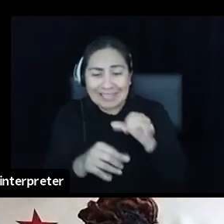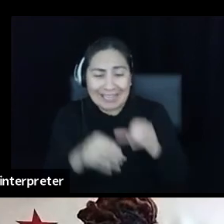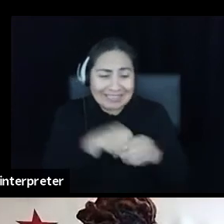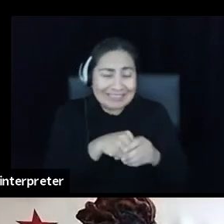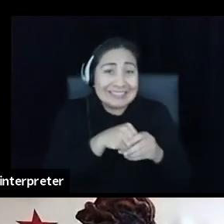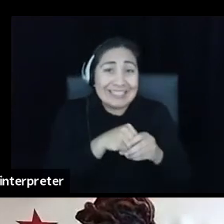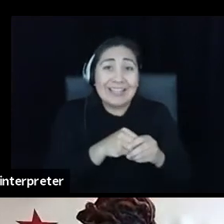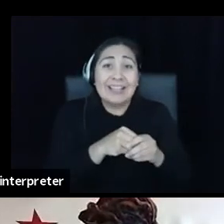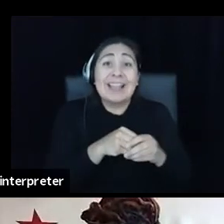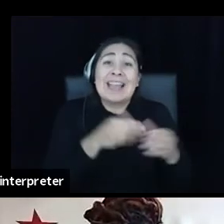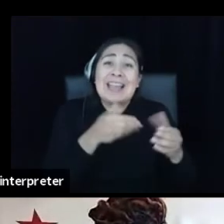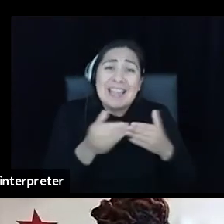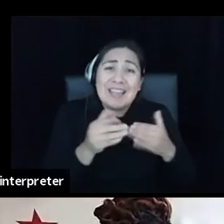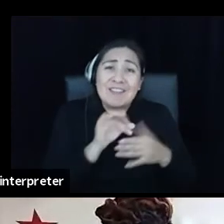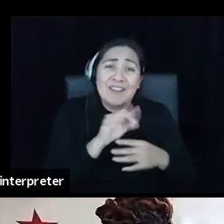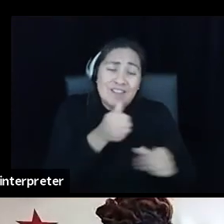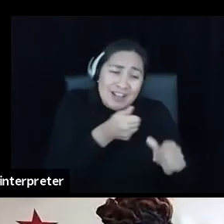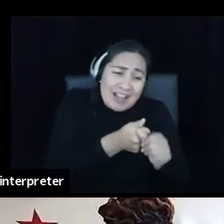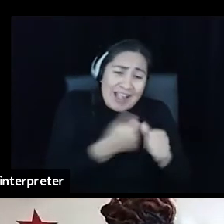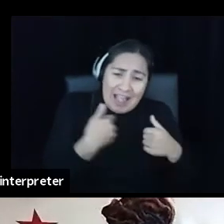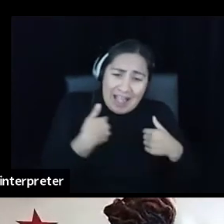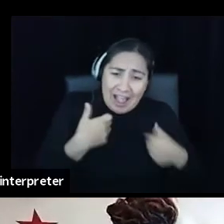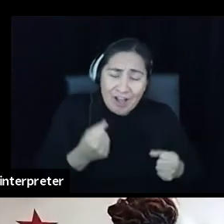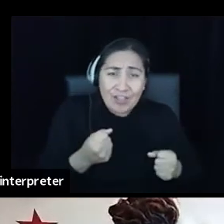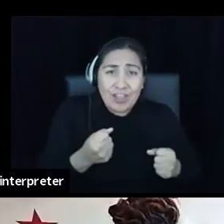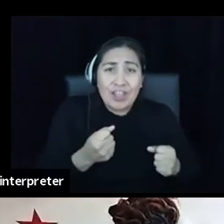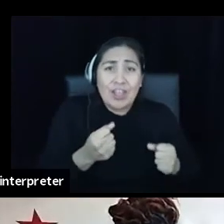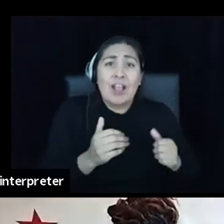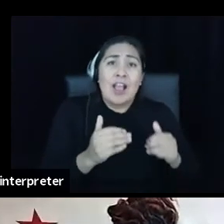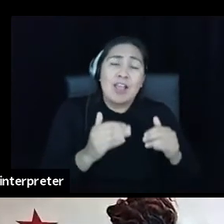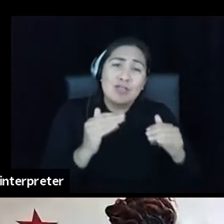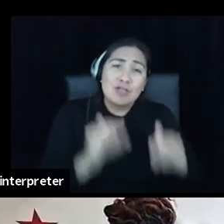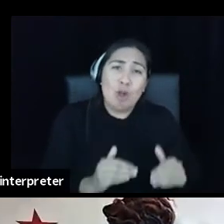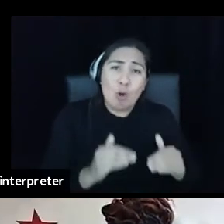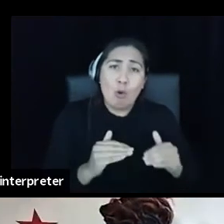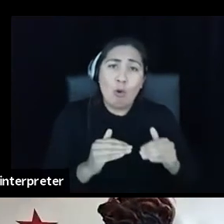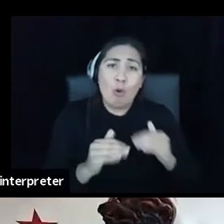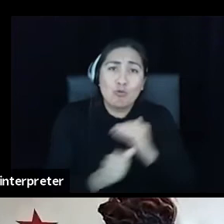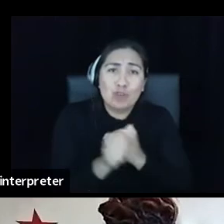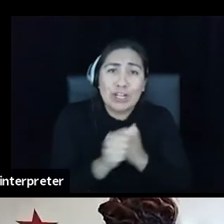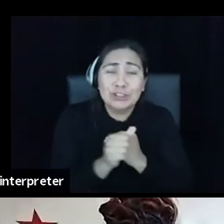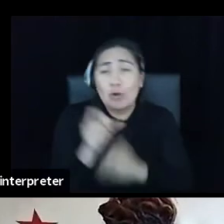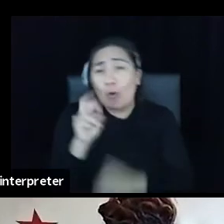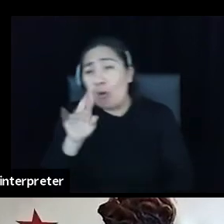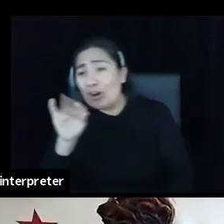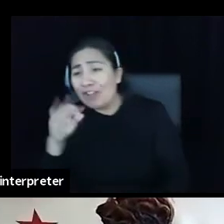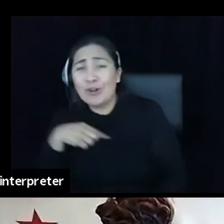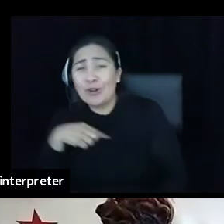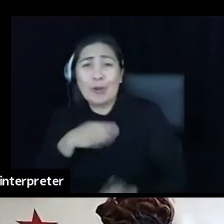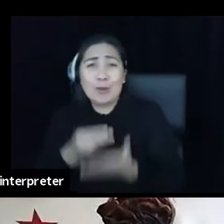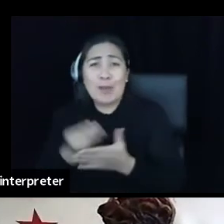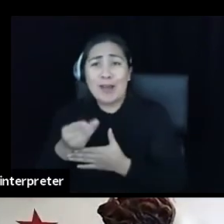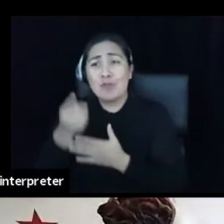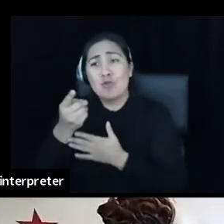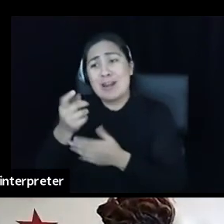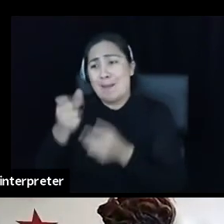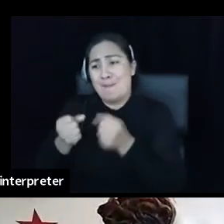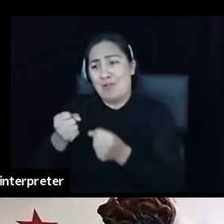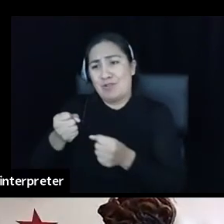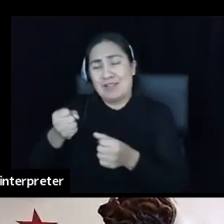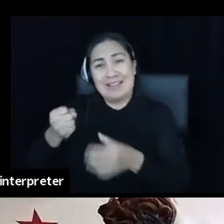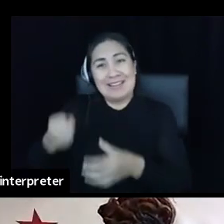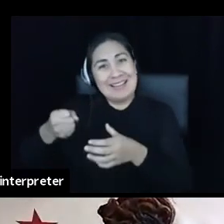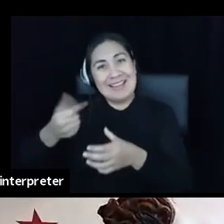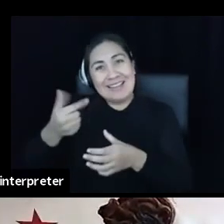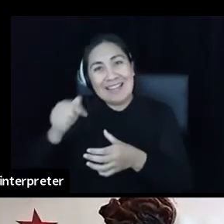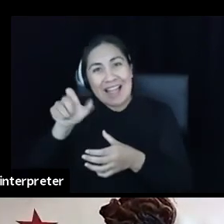low risk? What if we only bought 1 gallon of milk or 1 package of toilet paper this week because we trust